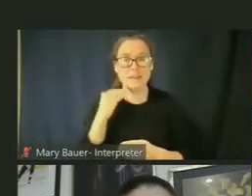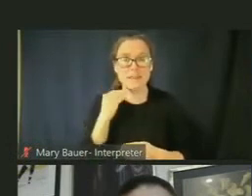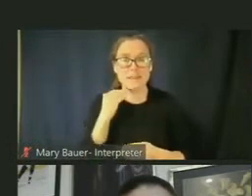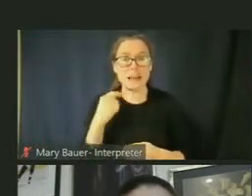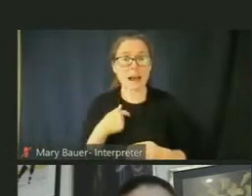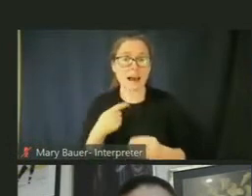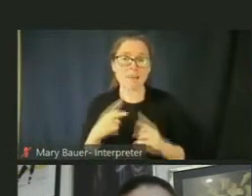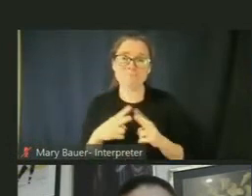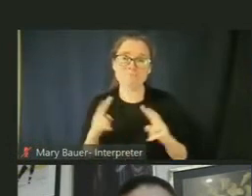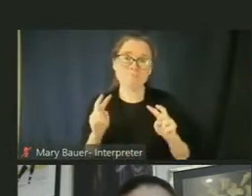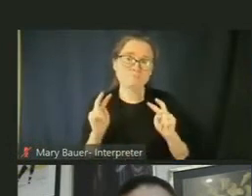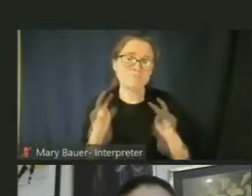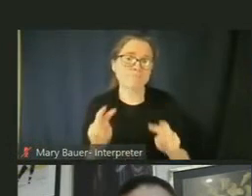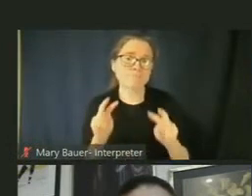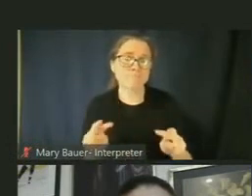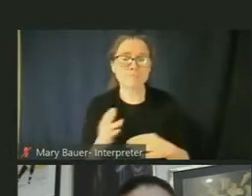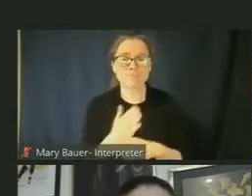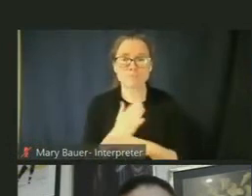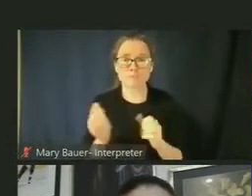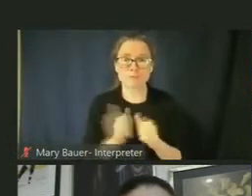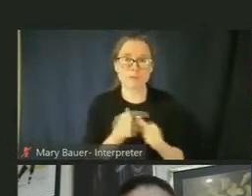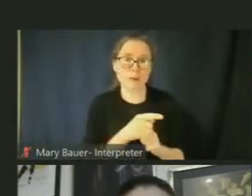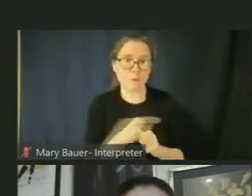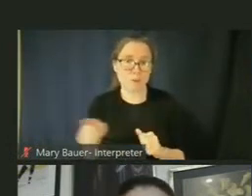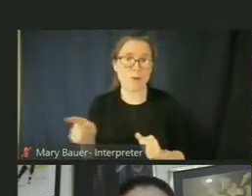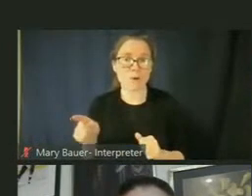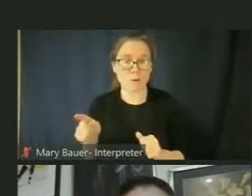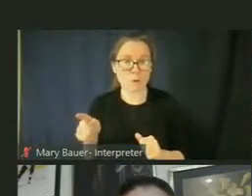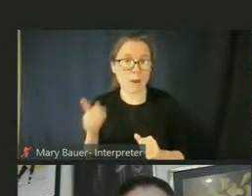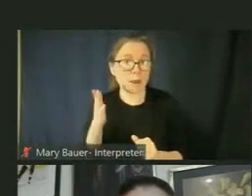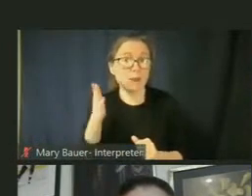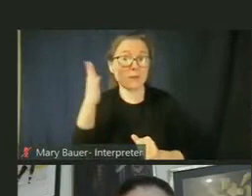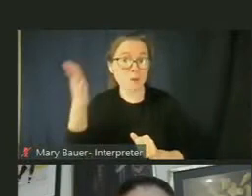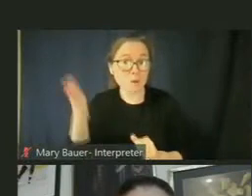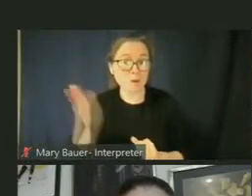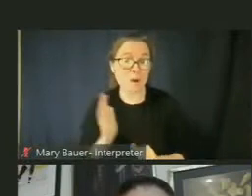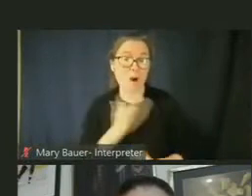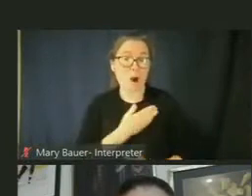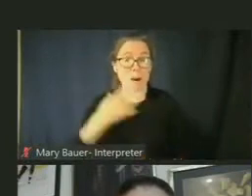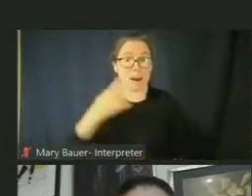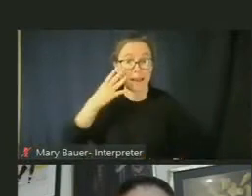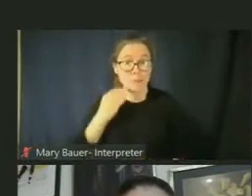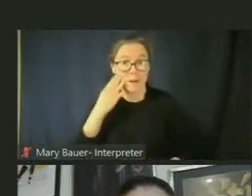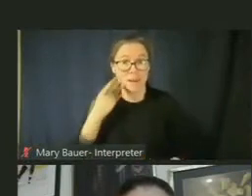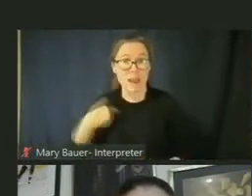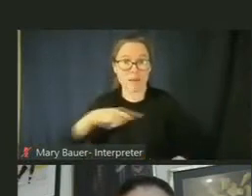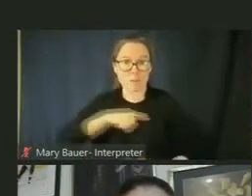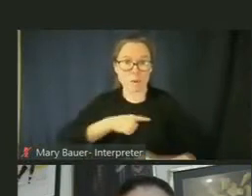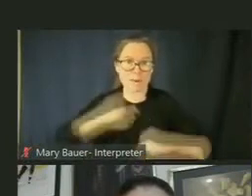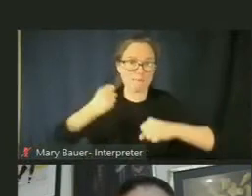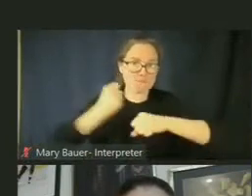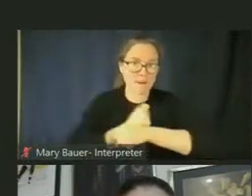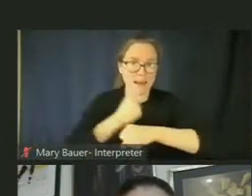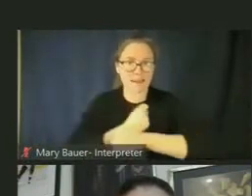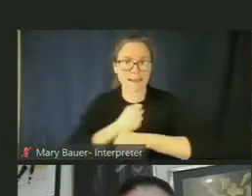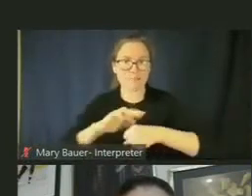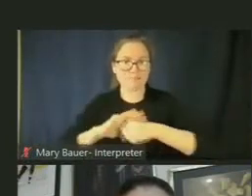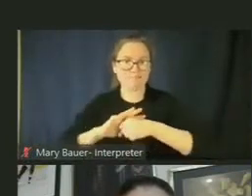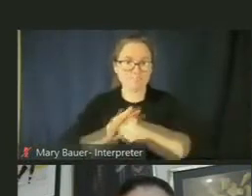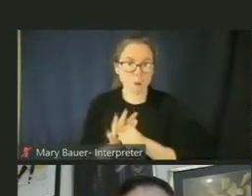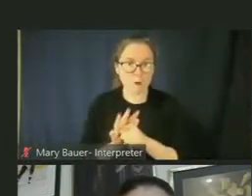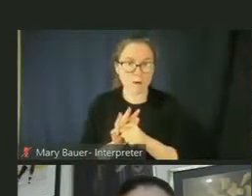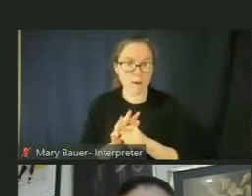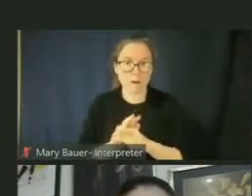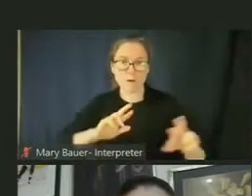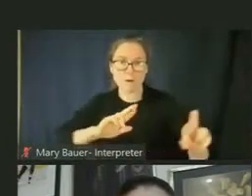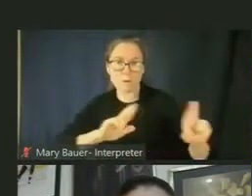look forward to being able to share with all of you at some point sort of the experience of us combating this pandemic, getting to our herd